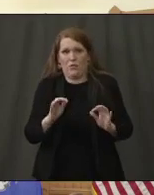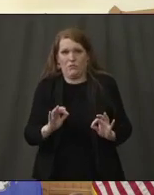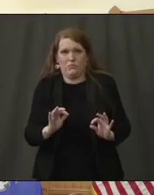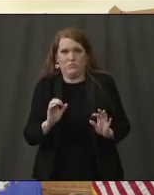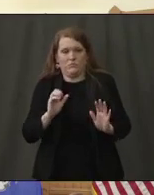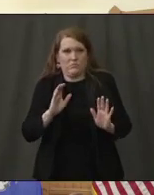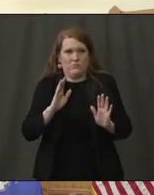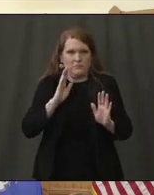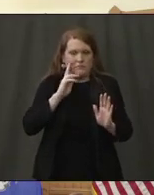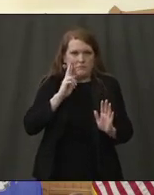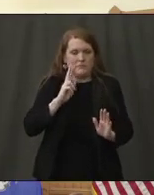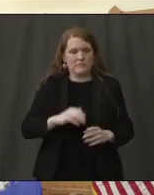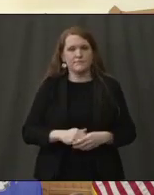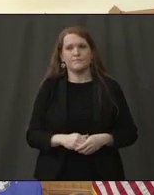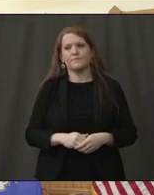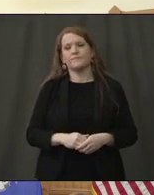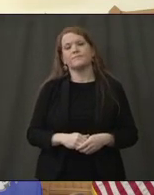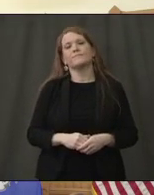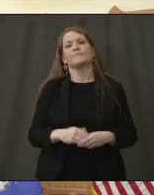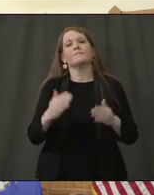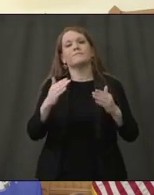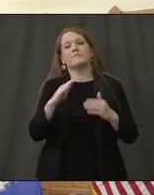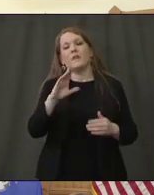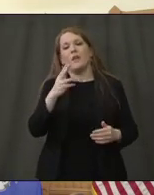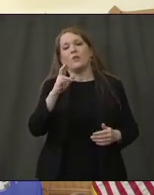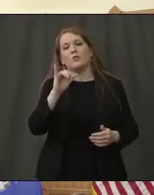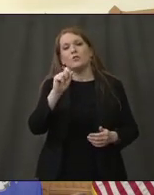Thanks. We'll next go to Christine Stewart.